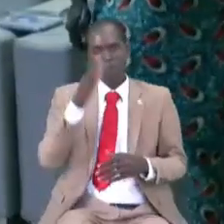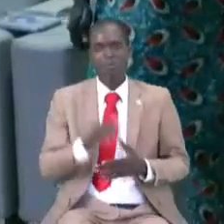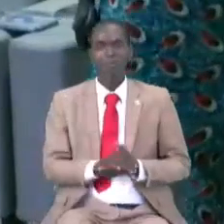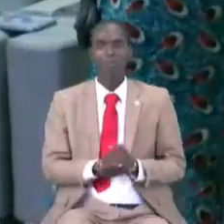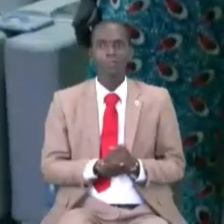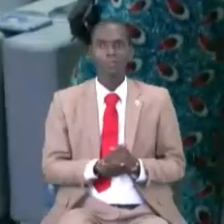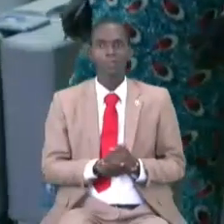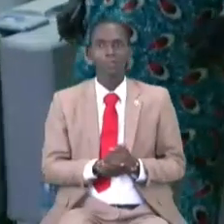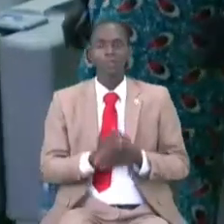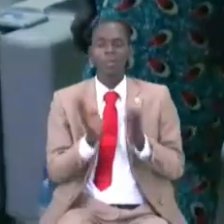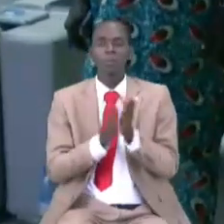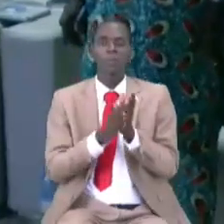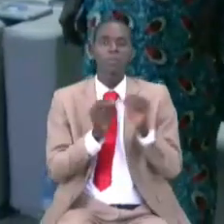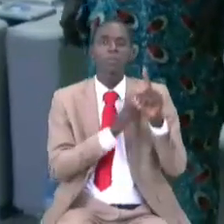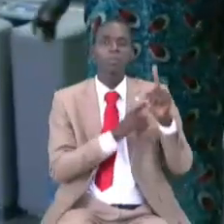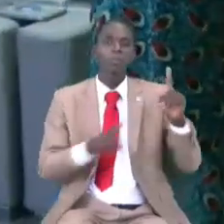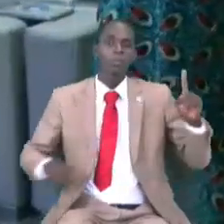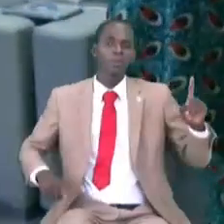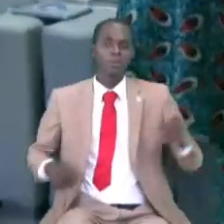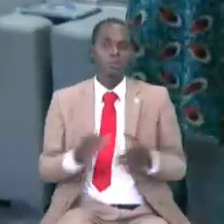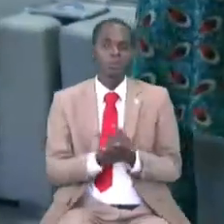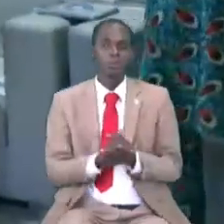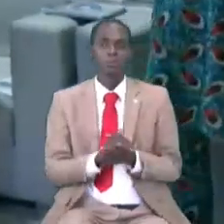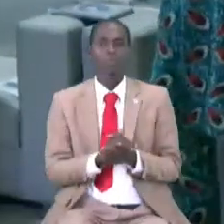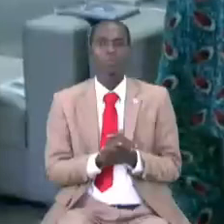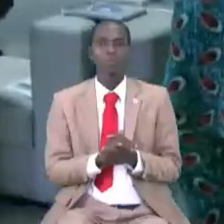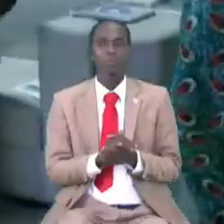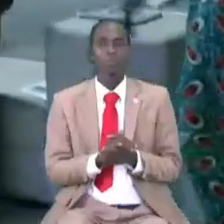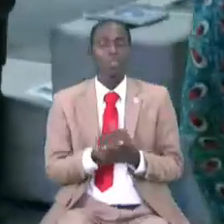Once again, I said, praise the Lord.